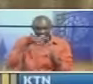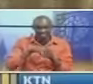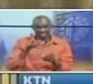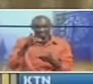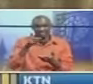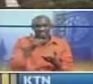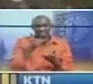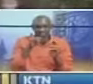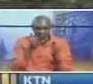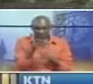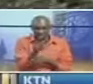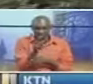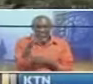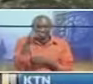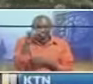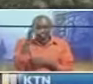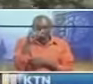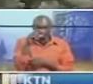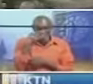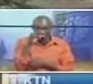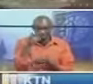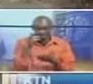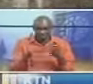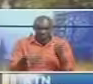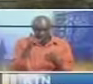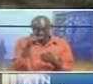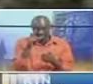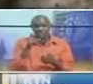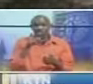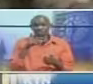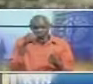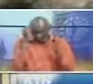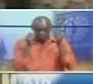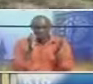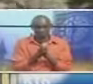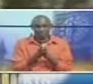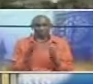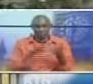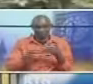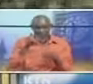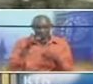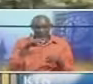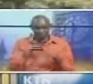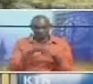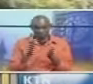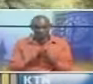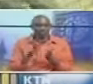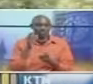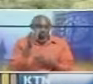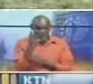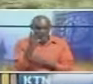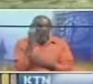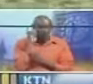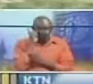It is nothing that is institutionalized. KDF spoke as one soldier and his wife were arrested in Nakuru, allegedly with four mobile phones and